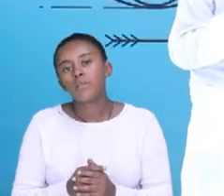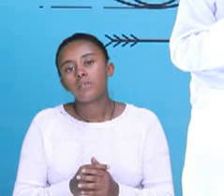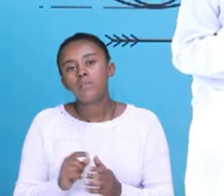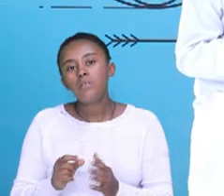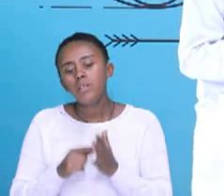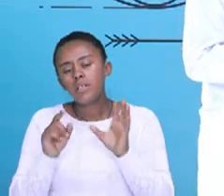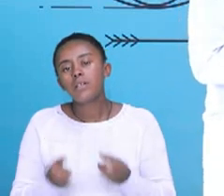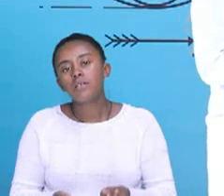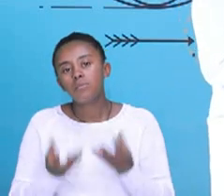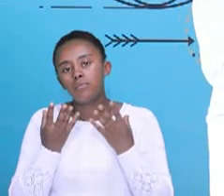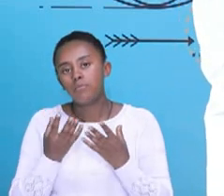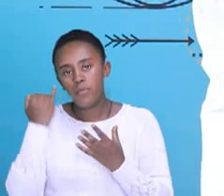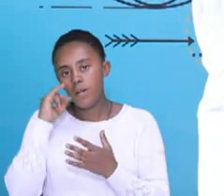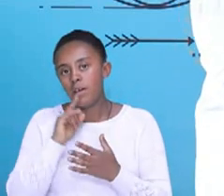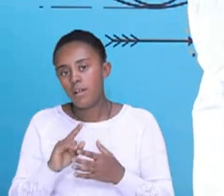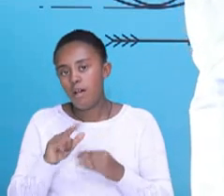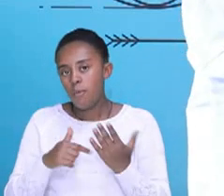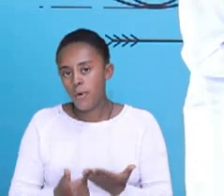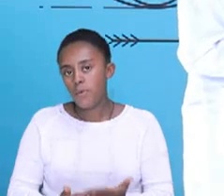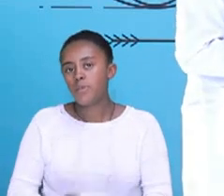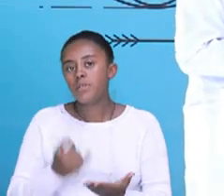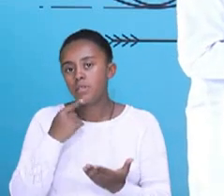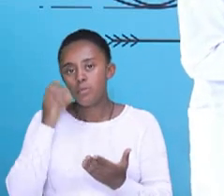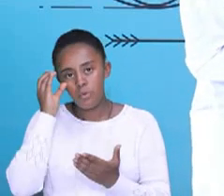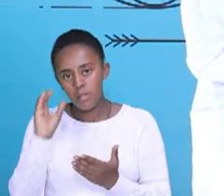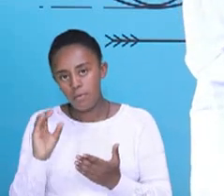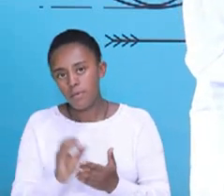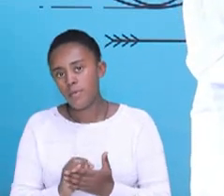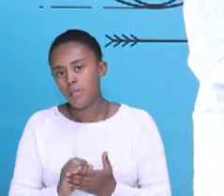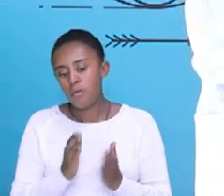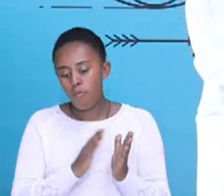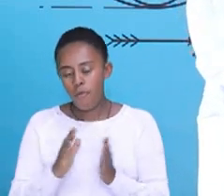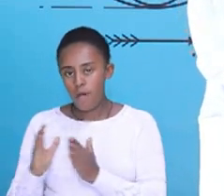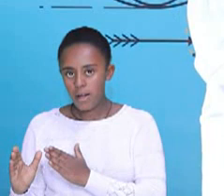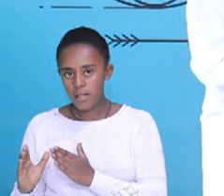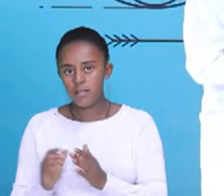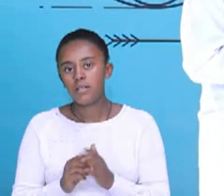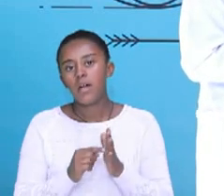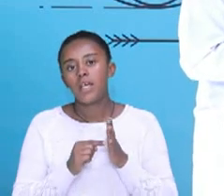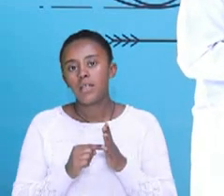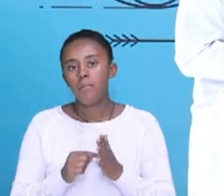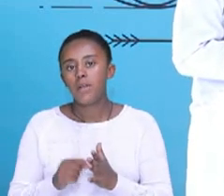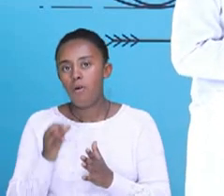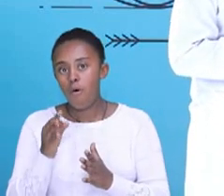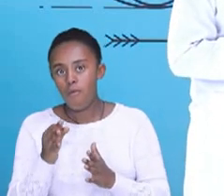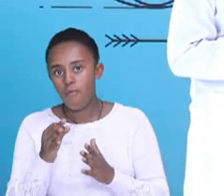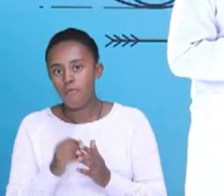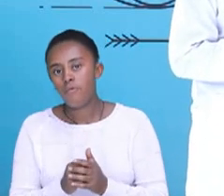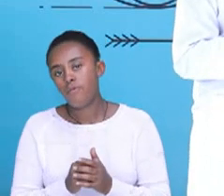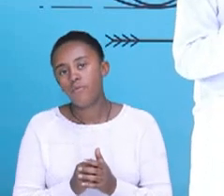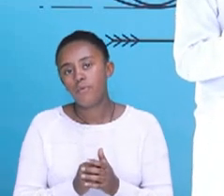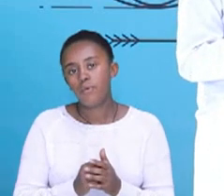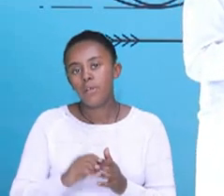more clear idea about this concept, here I have provided you an example of a